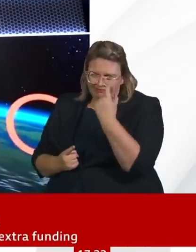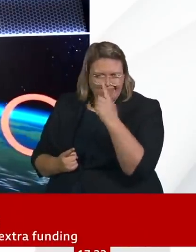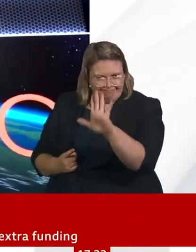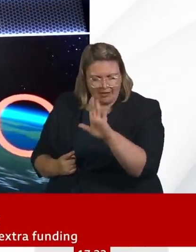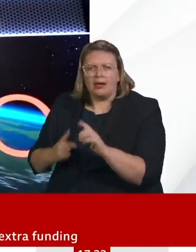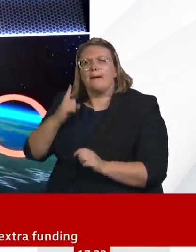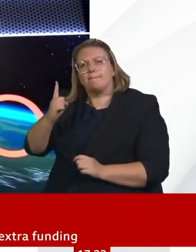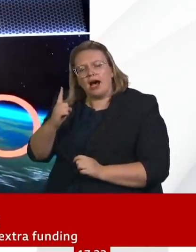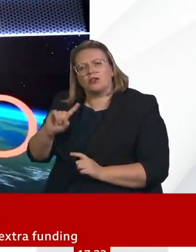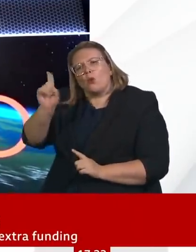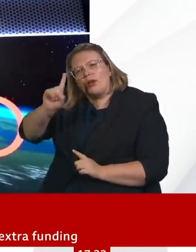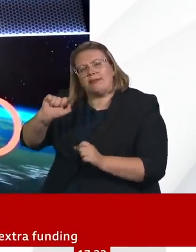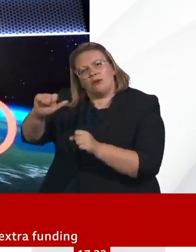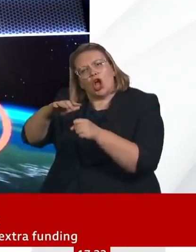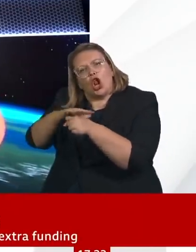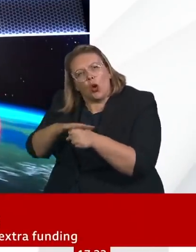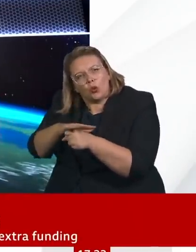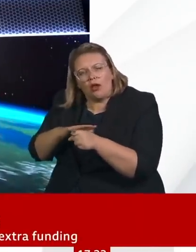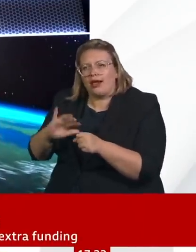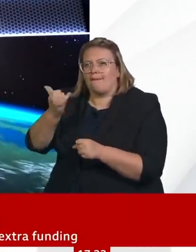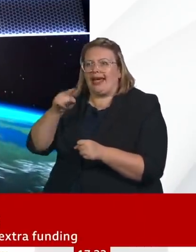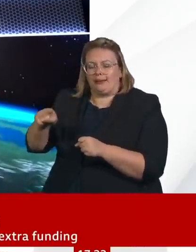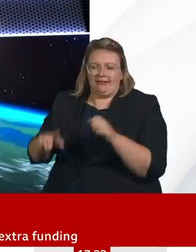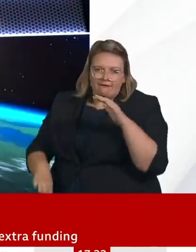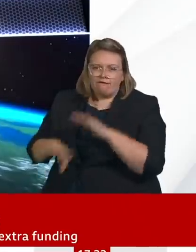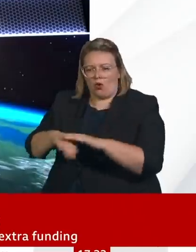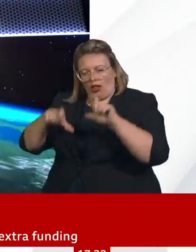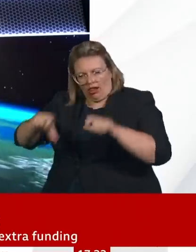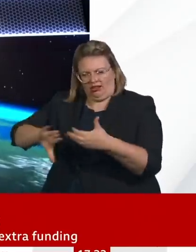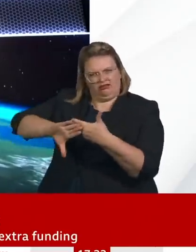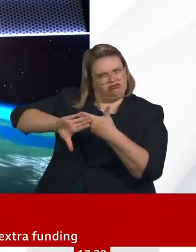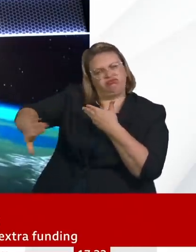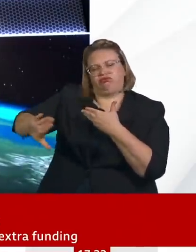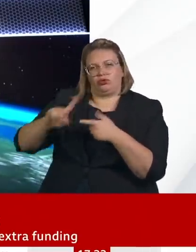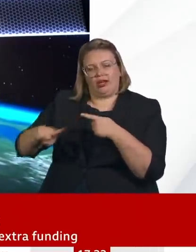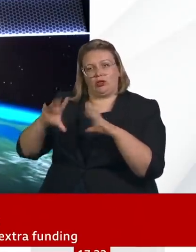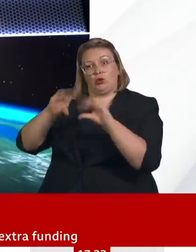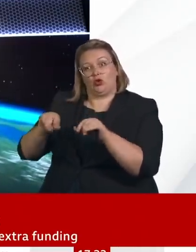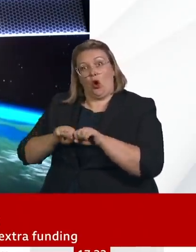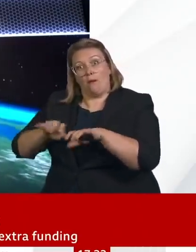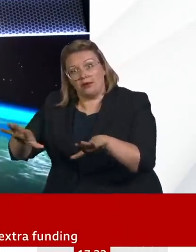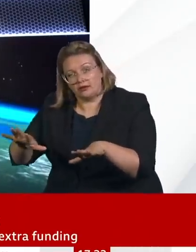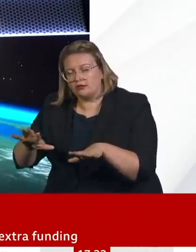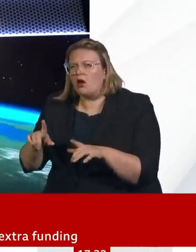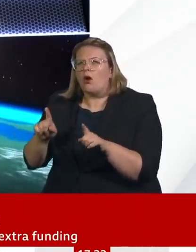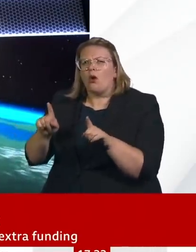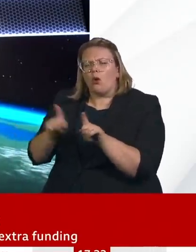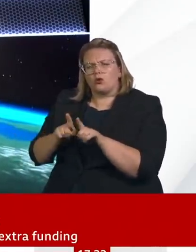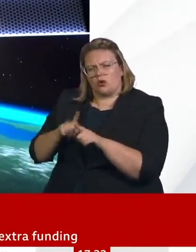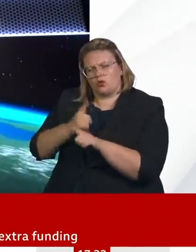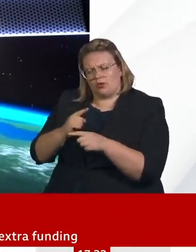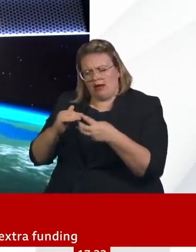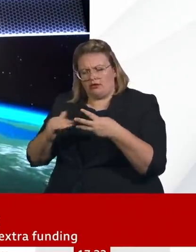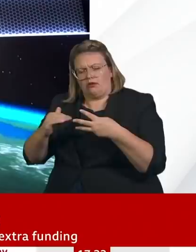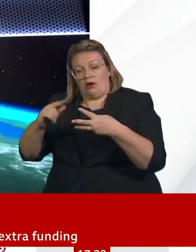at local circuit breakers for these hotspot areas? And how long are you going to give Tier 3 to work to reduce the R